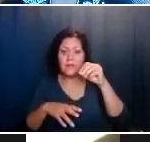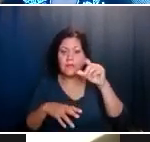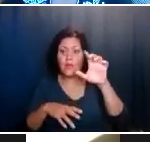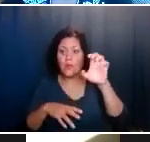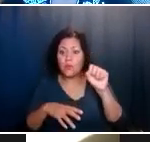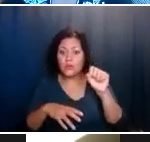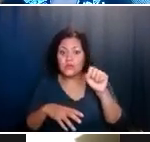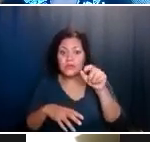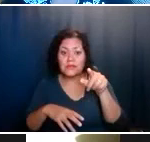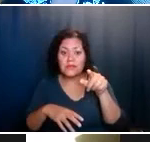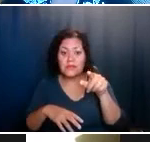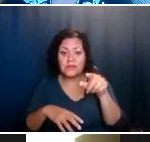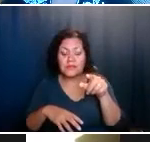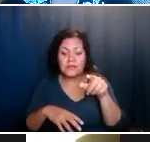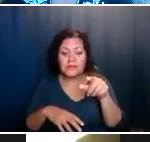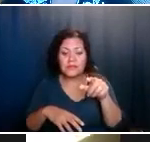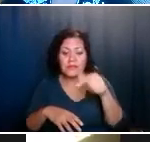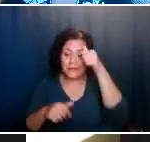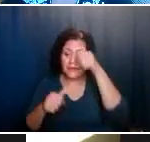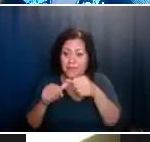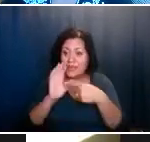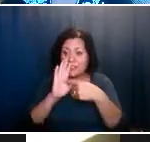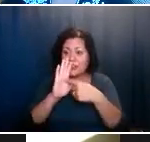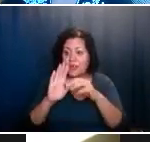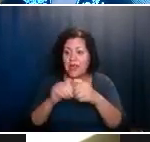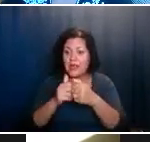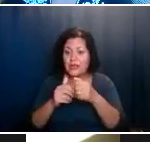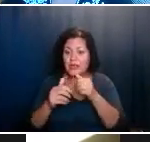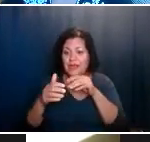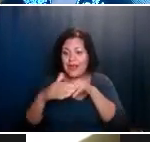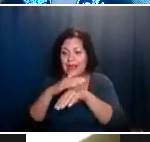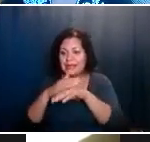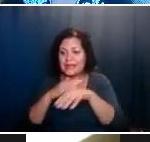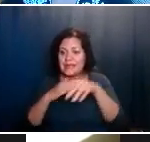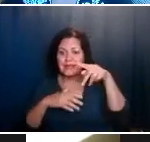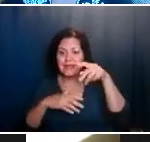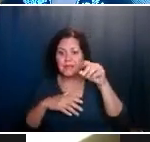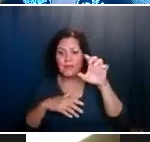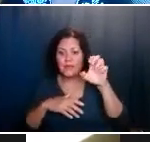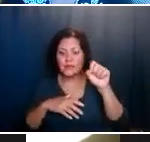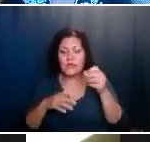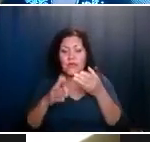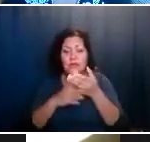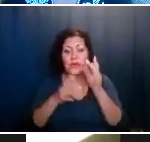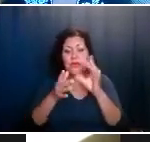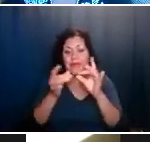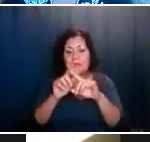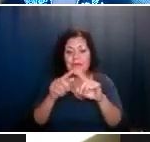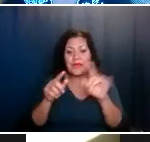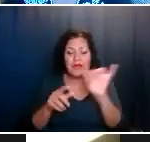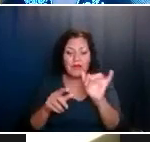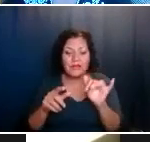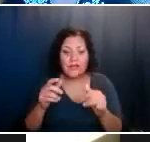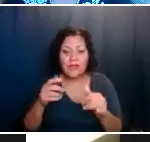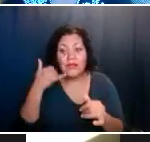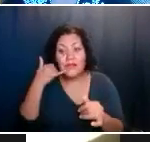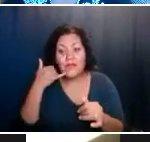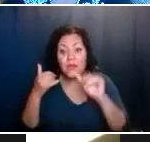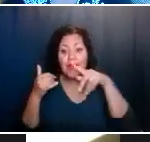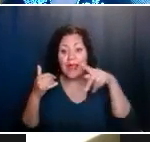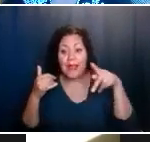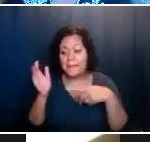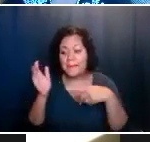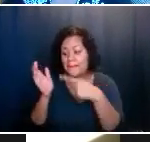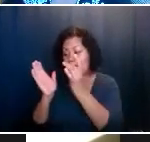way. Remember I showed you could get to the polls through the messages, but you can also on the phone app get to it